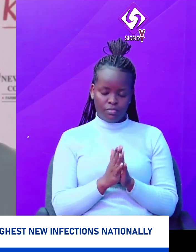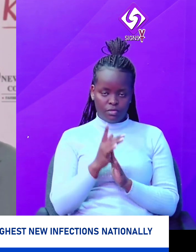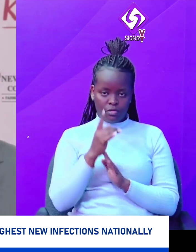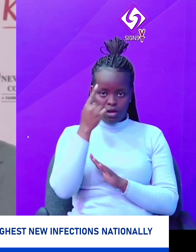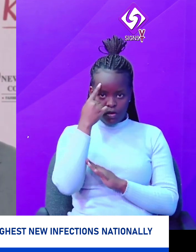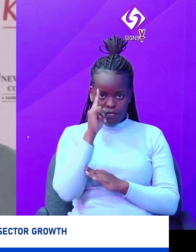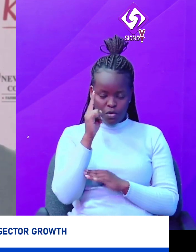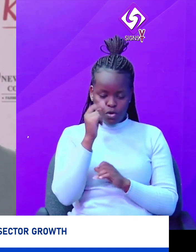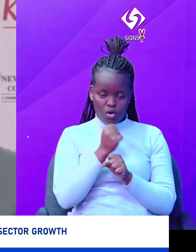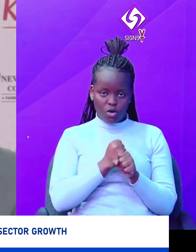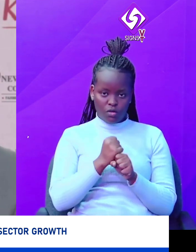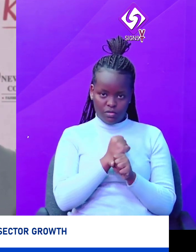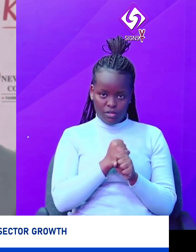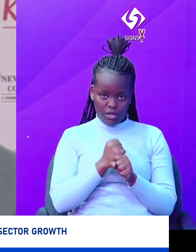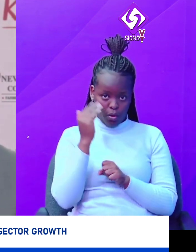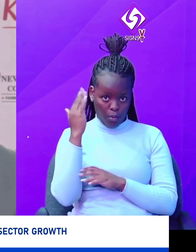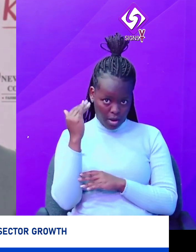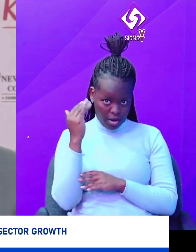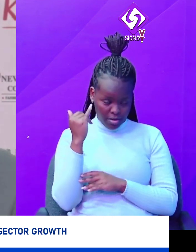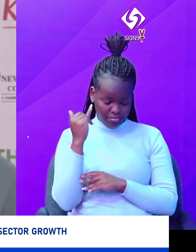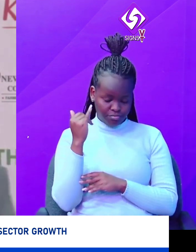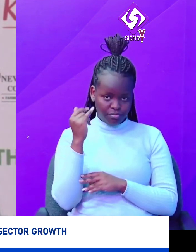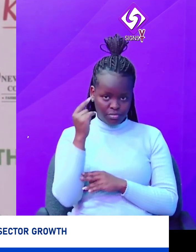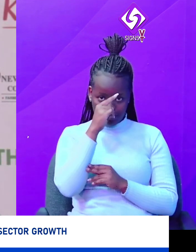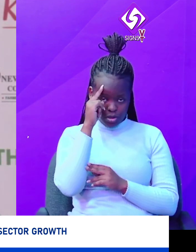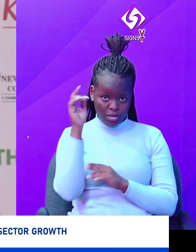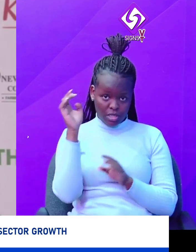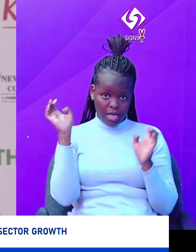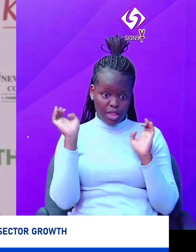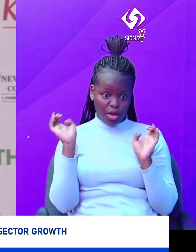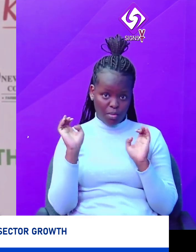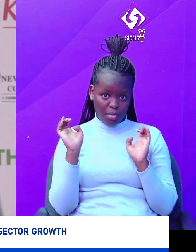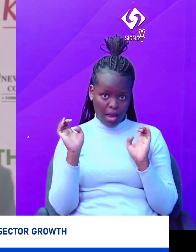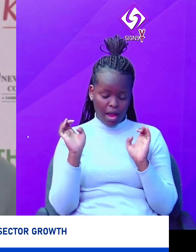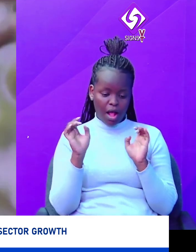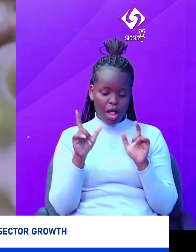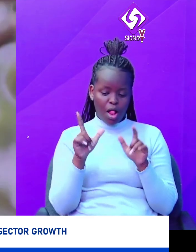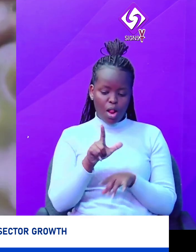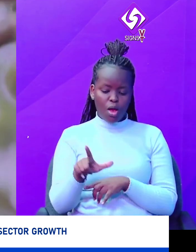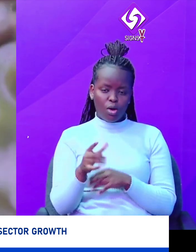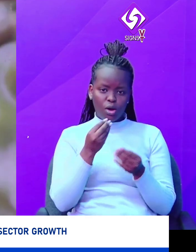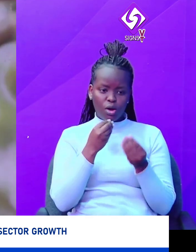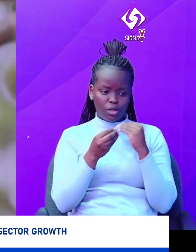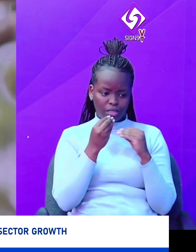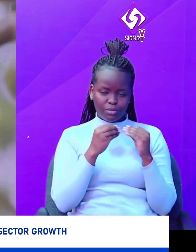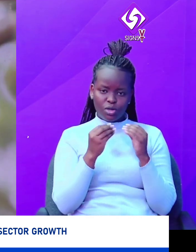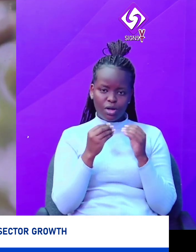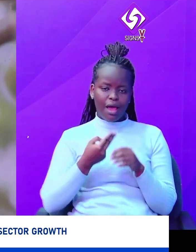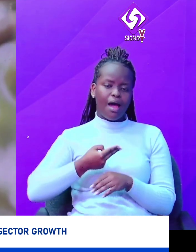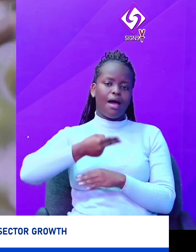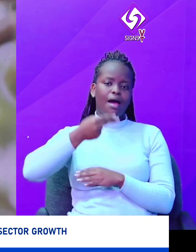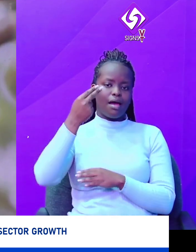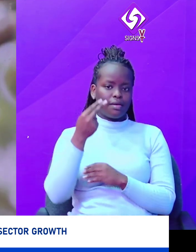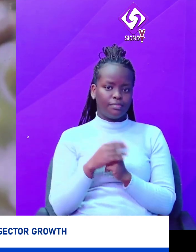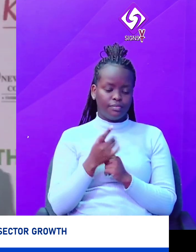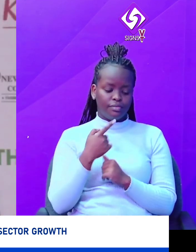of coffee. Why? Because in Ethiopia, local consumption is quite high. So we have said